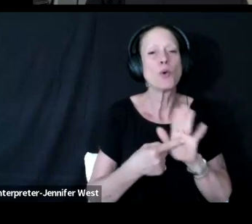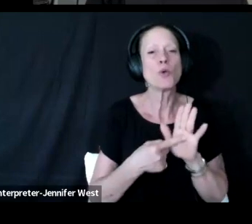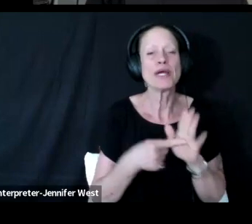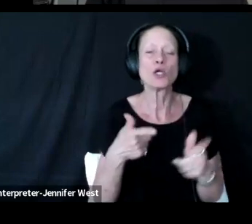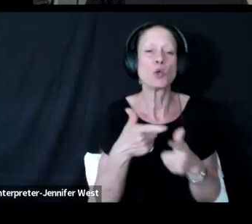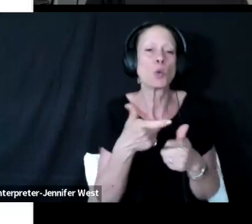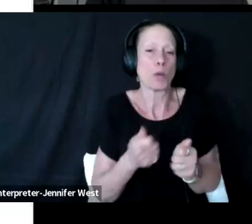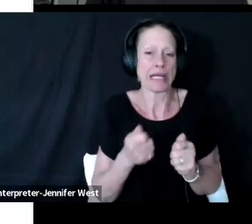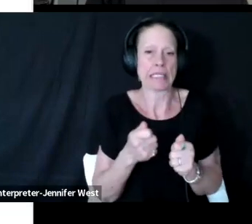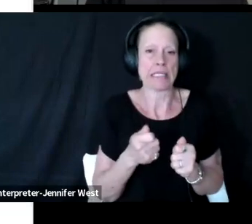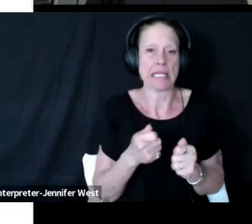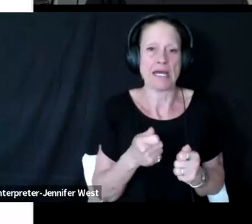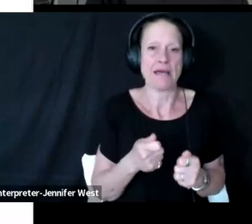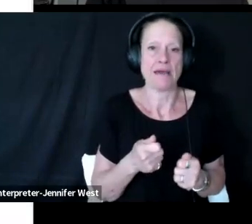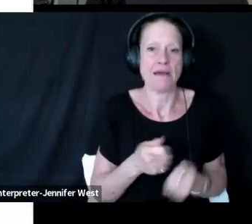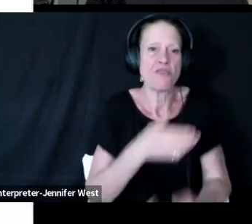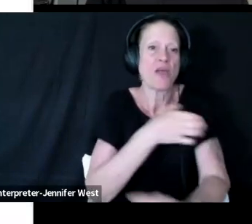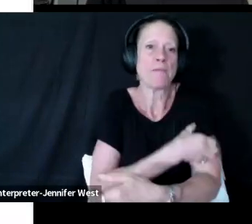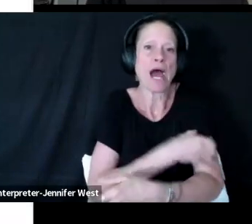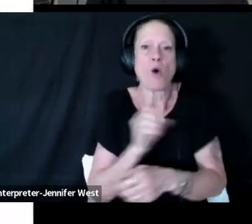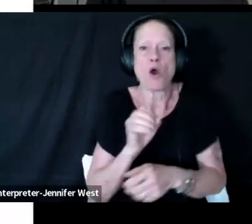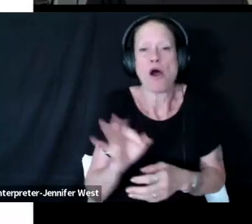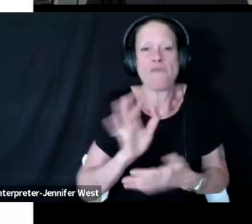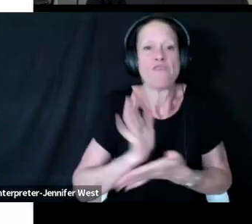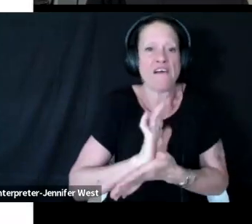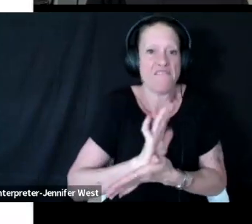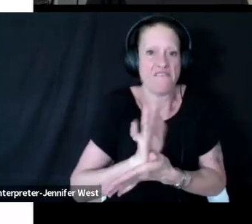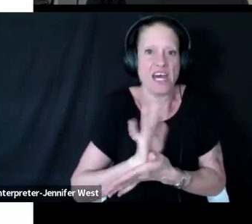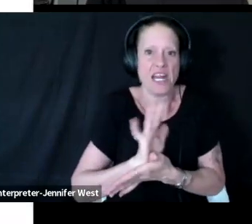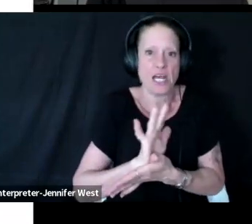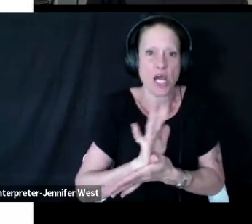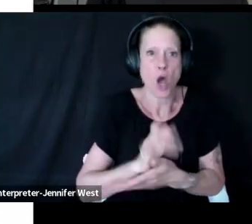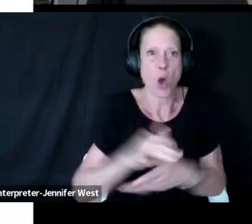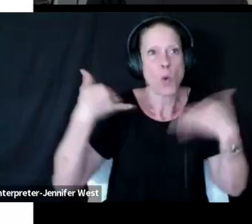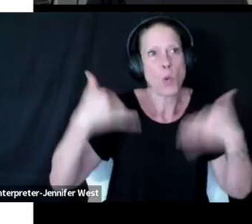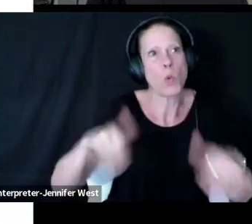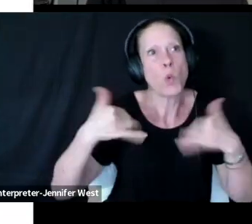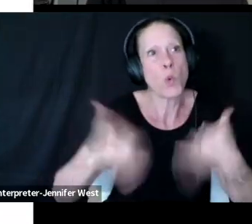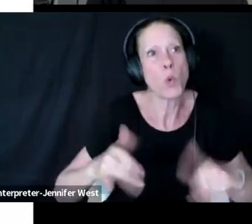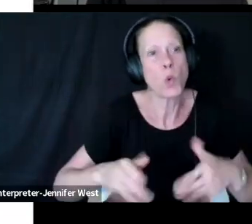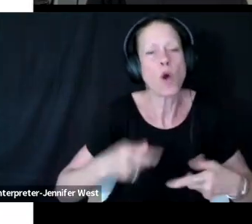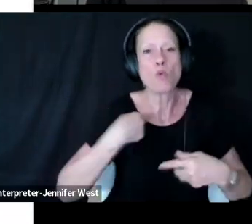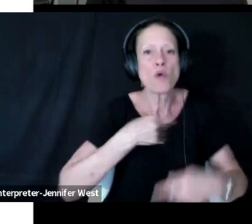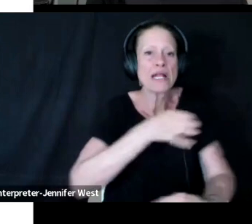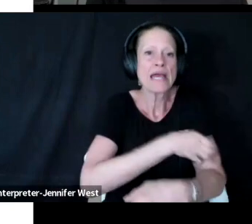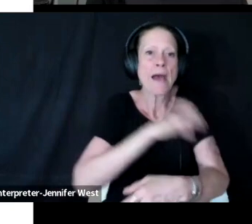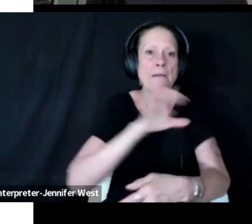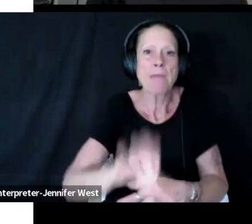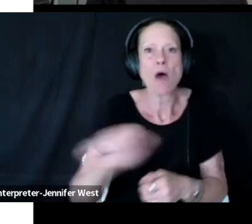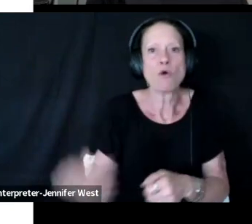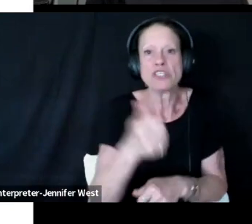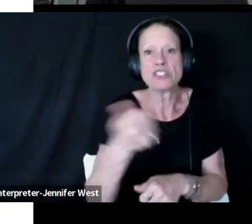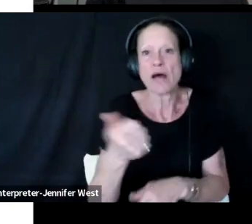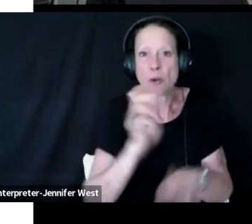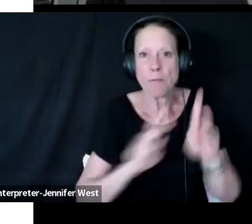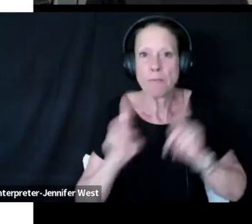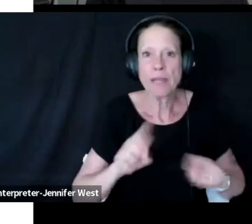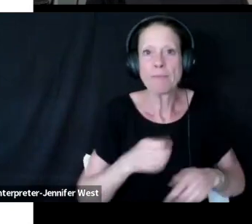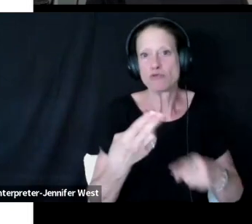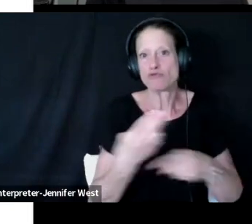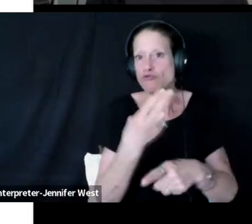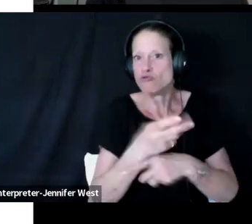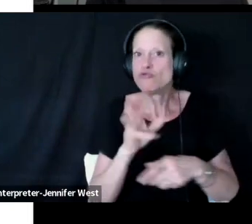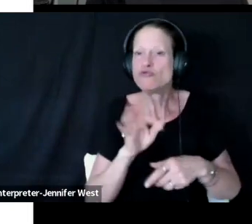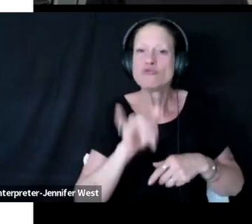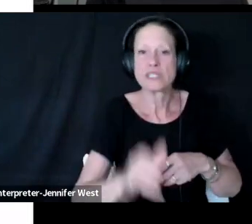the power of video. Really a lot of uses for it. And what's really cool is, and I say this all the time, is